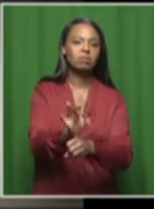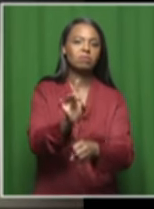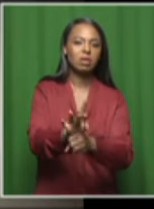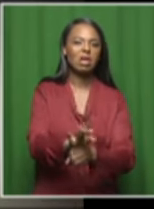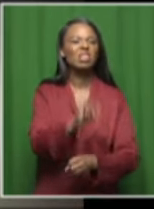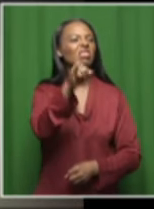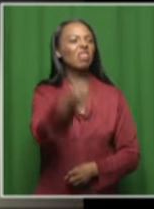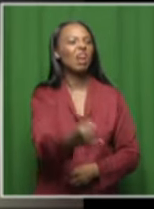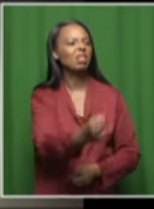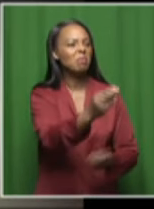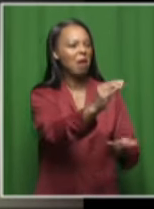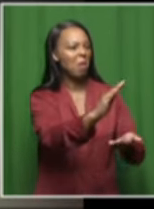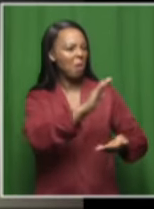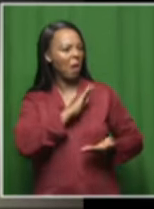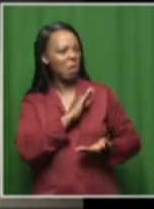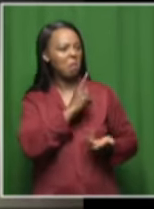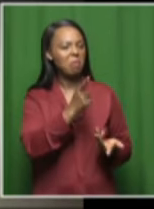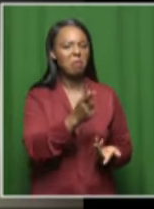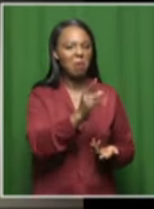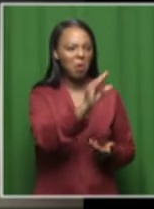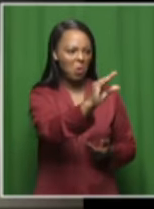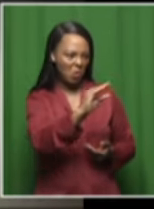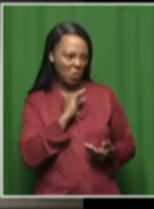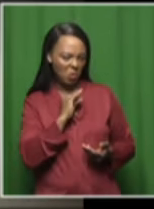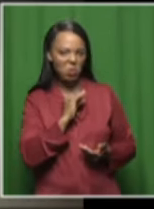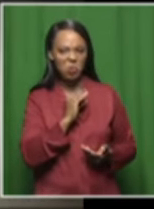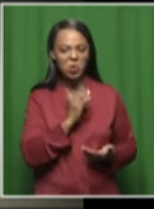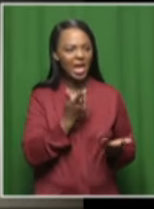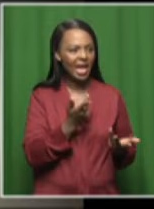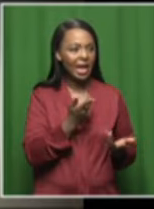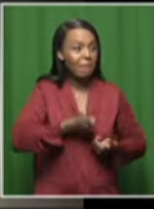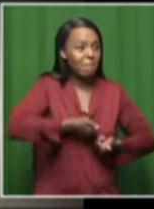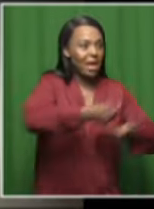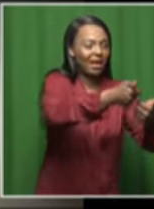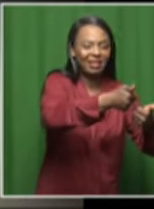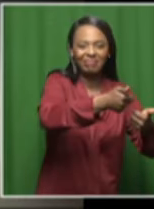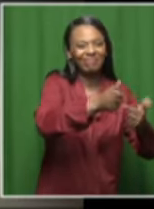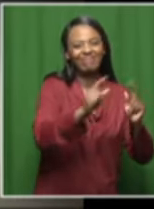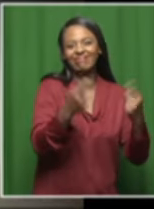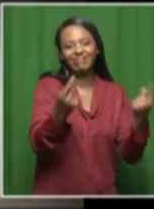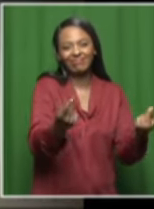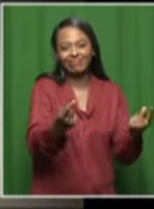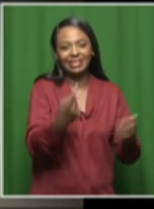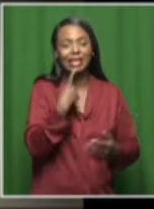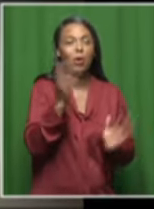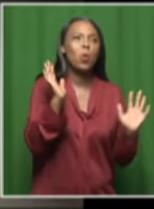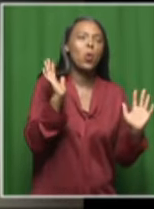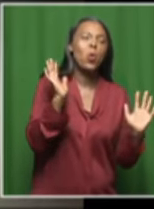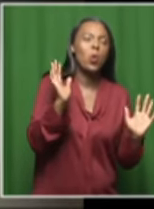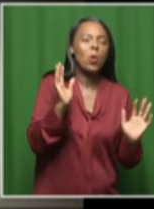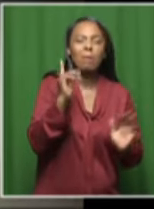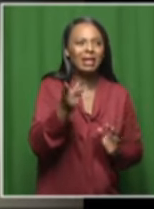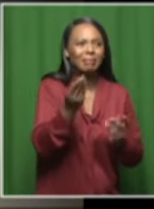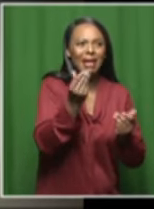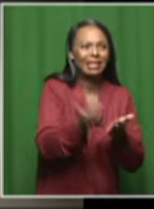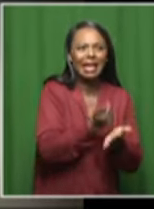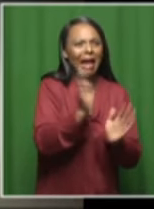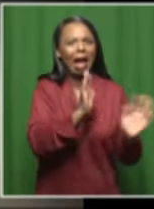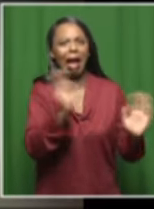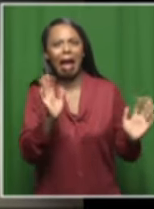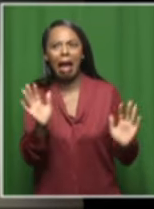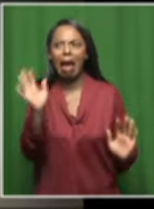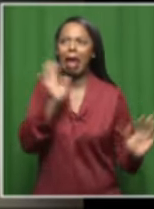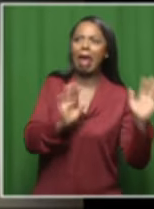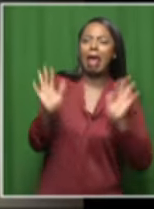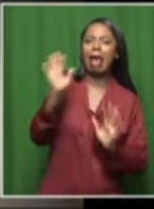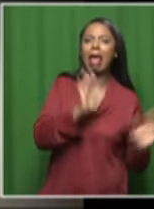that are not essential, because you can't put it back. Mm. You can't one day wake up and go, oh dear, I should never have taken it, and I should never have spent